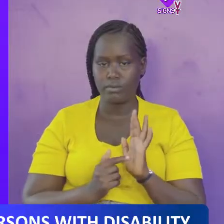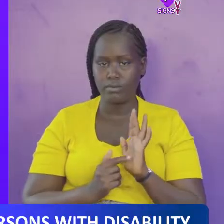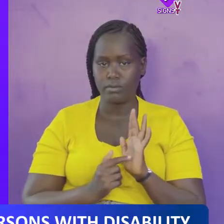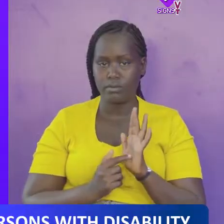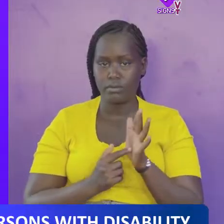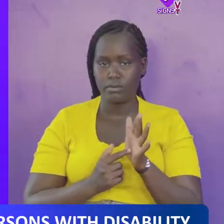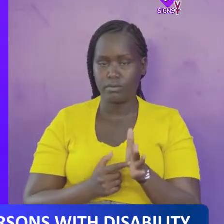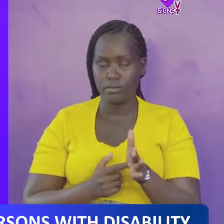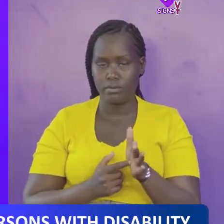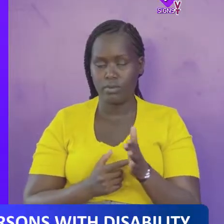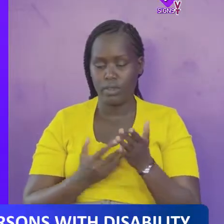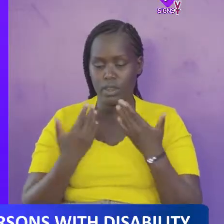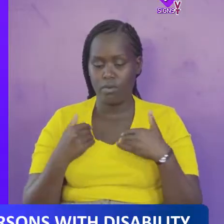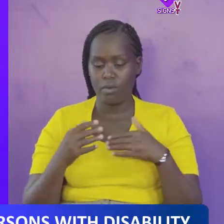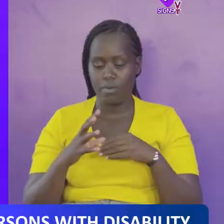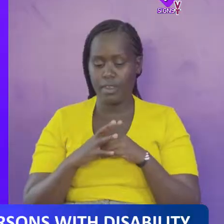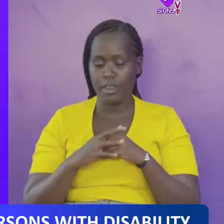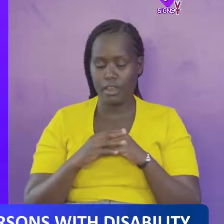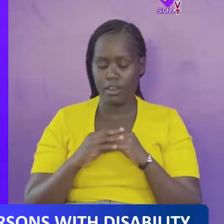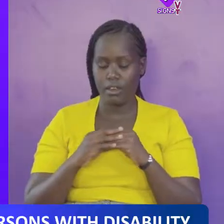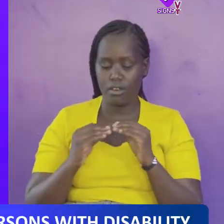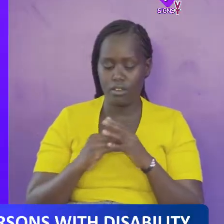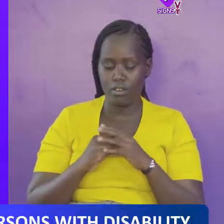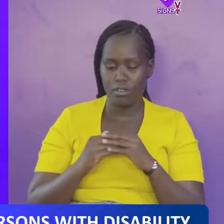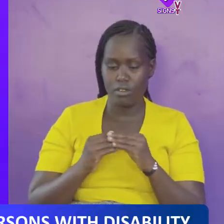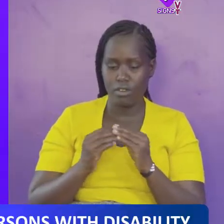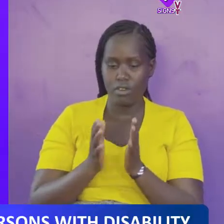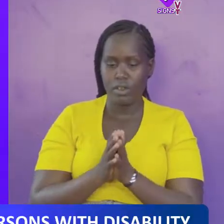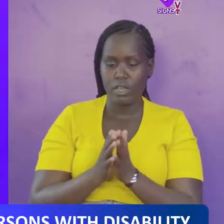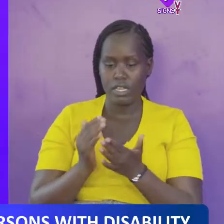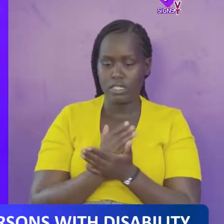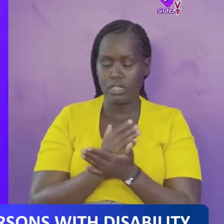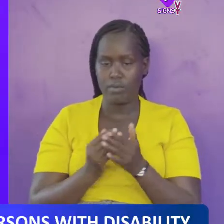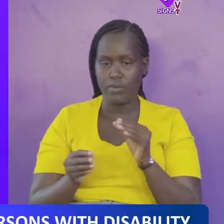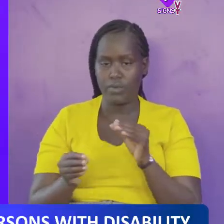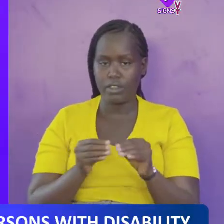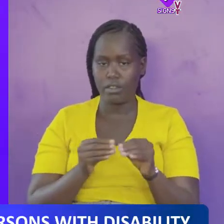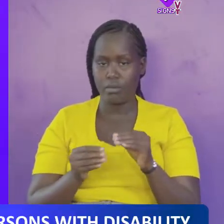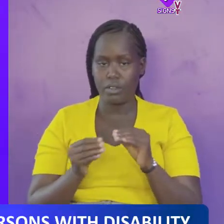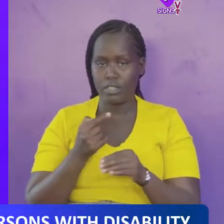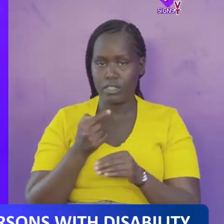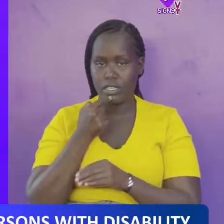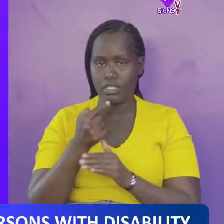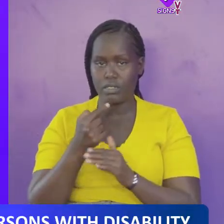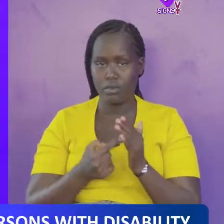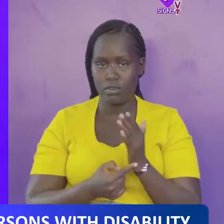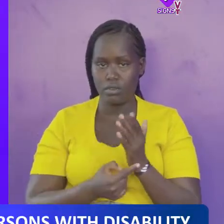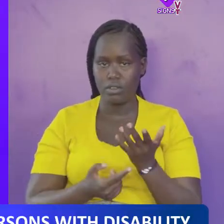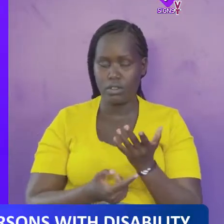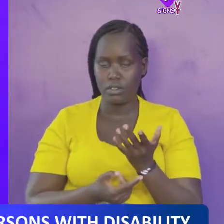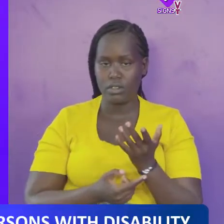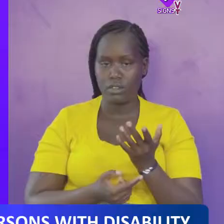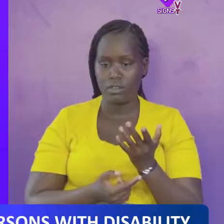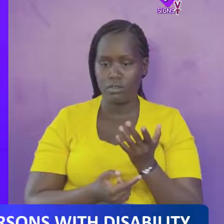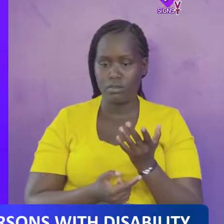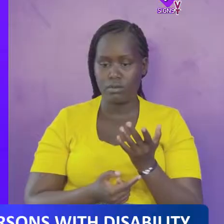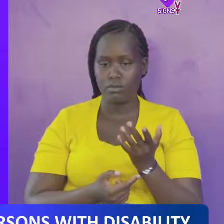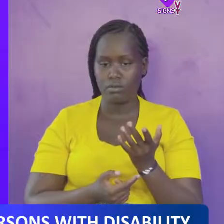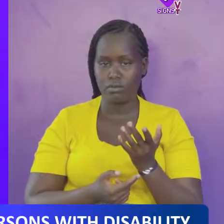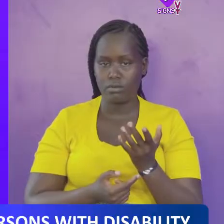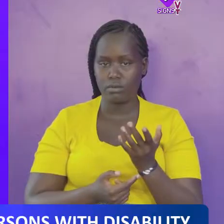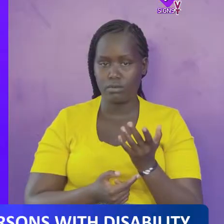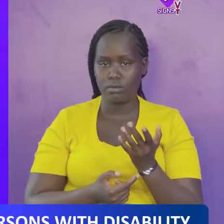I am not comfortable with some disabilities being referred to the key